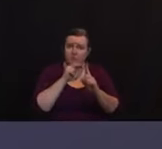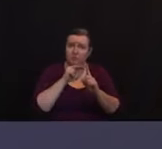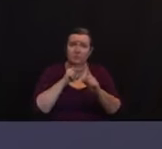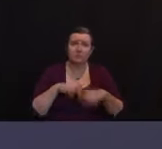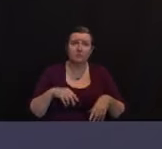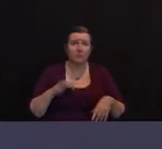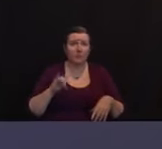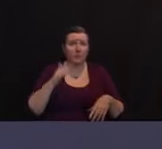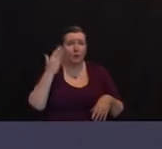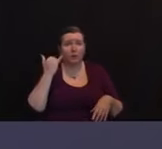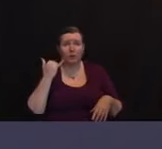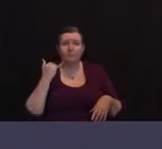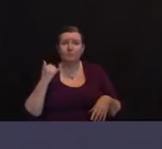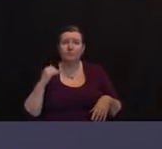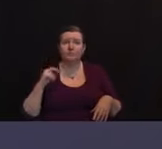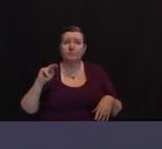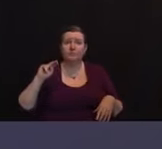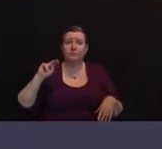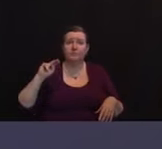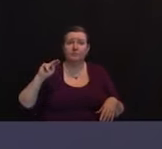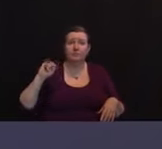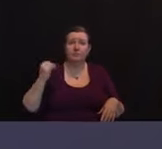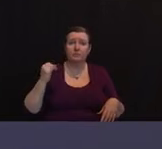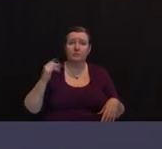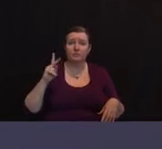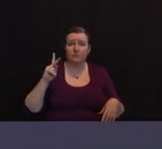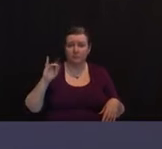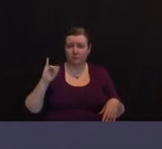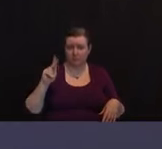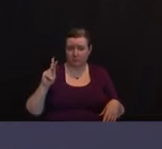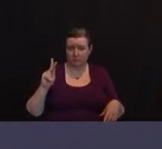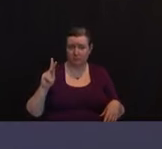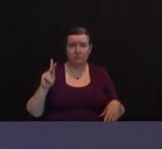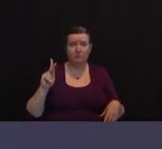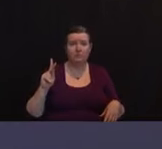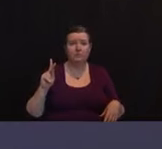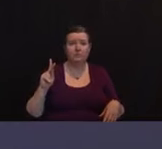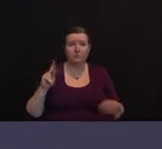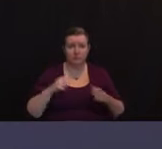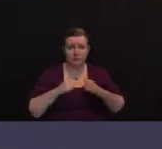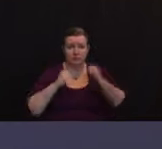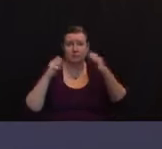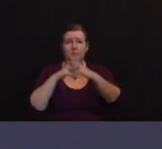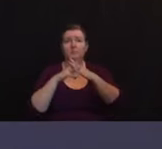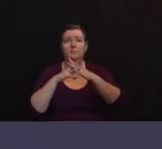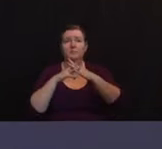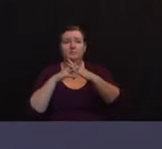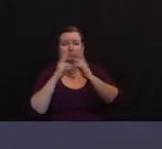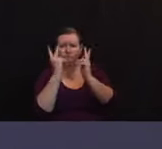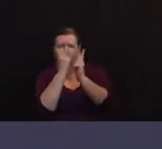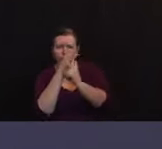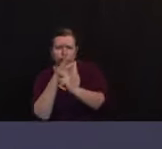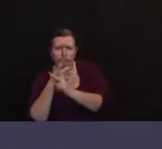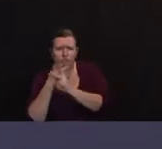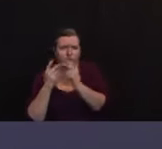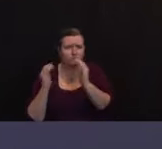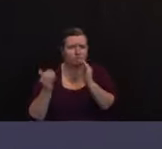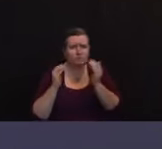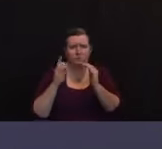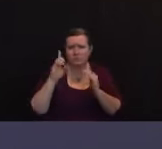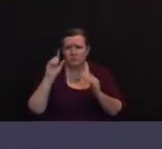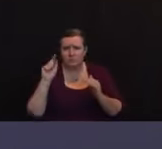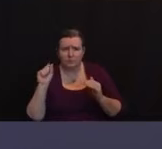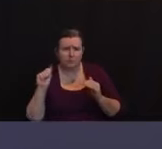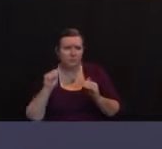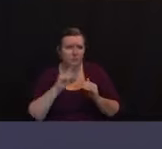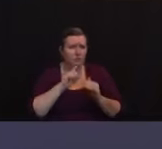KIC was created, is to correlate the data, the threats, and make sure the public and users were aware of the resources available to them.